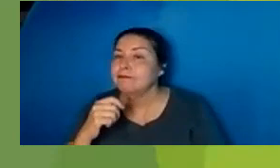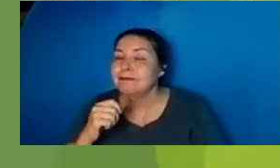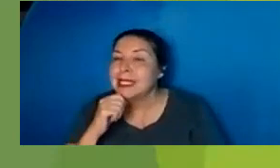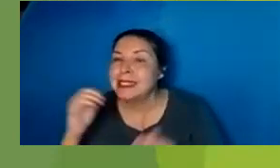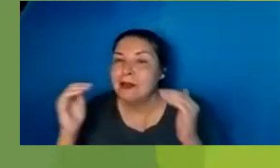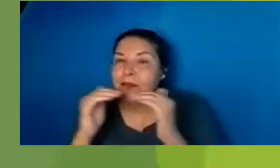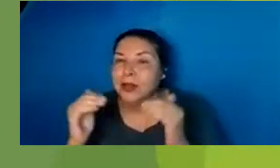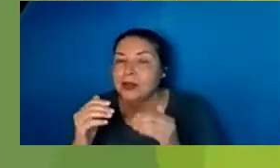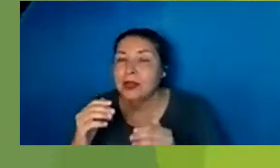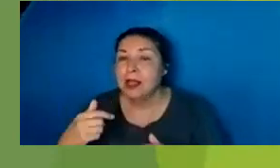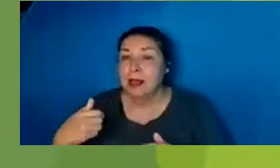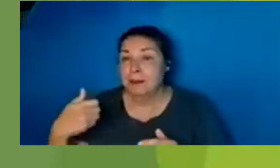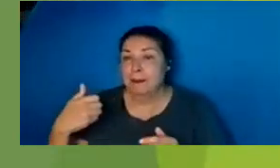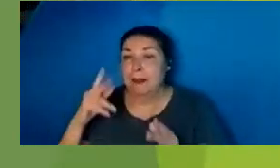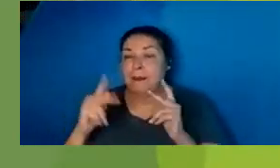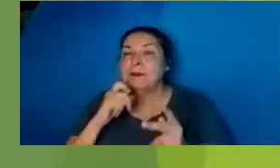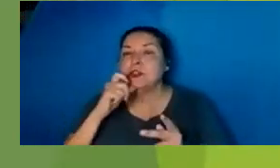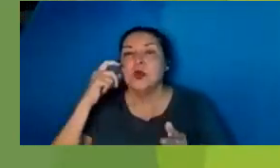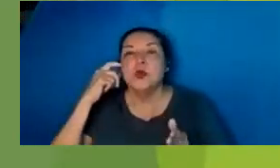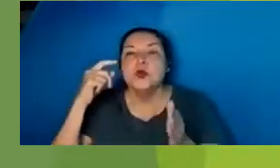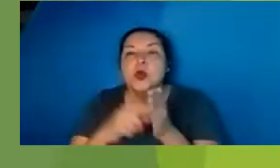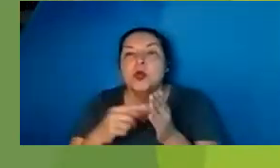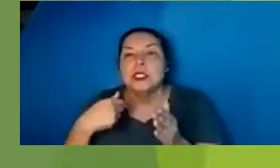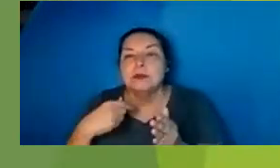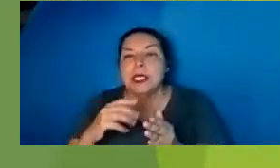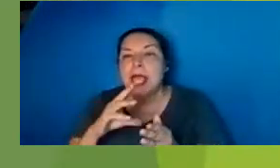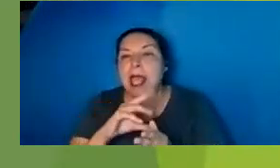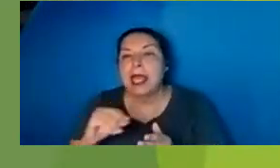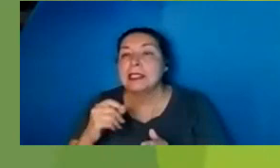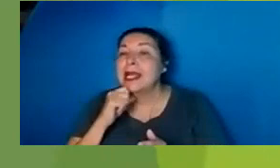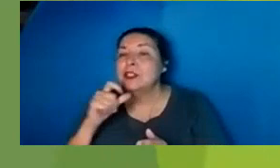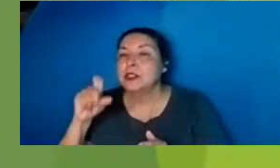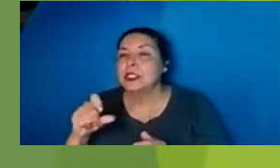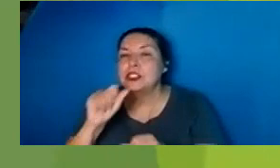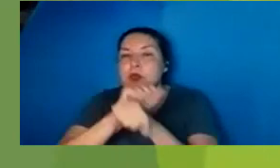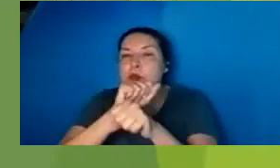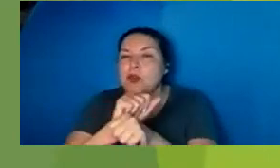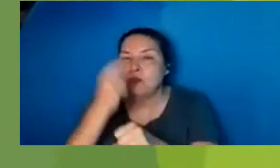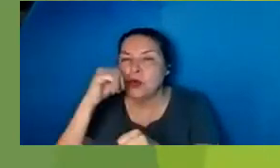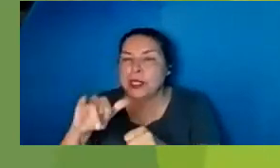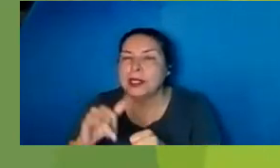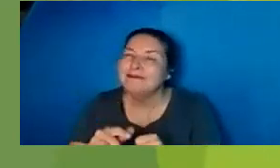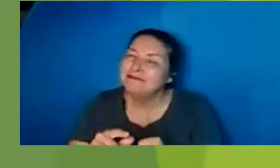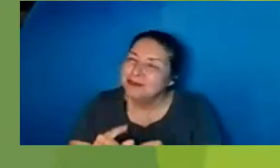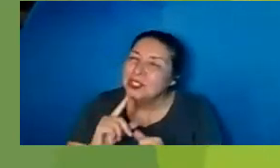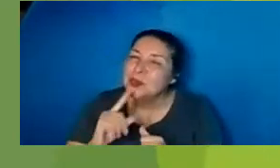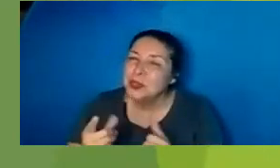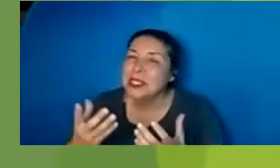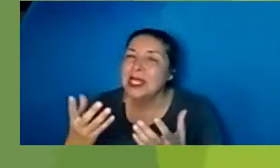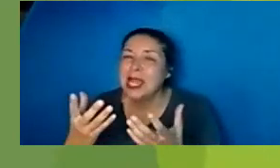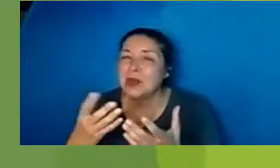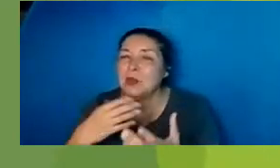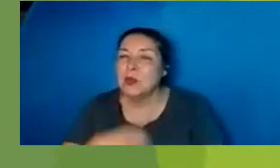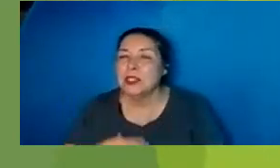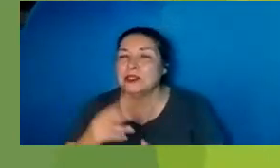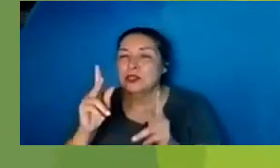recognition, and I don't have to earn it. Actually, I wish that these words upset us more than they do.